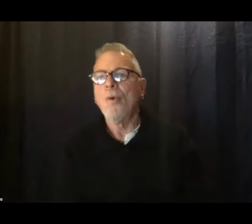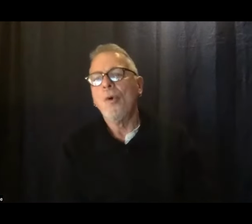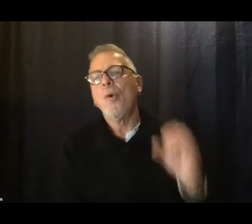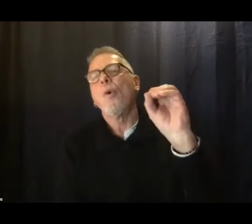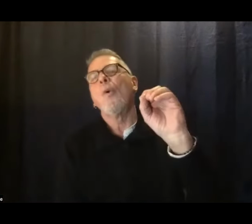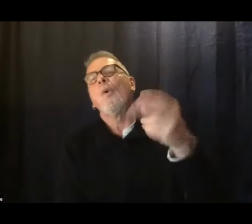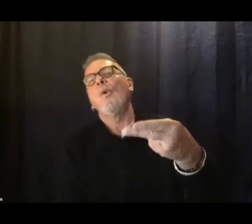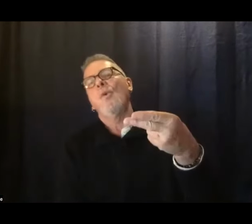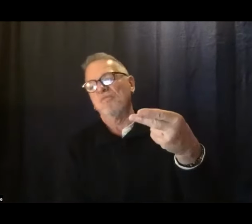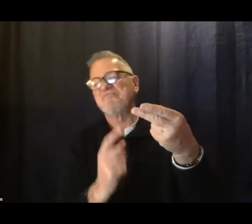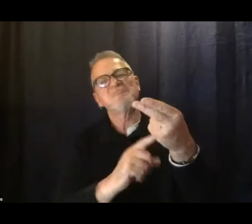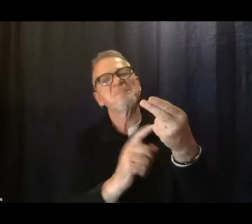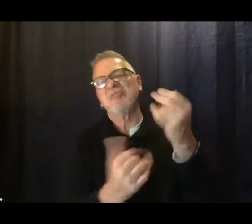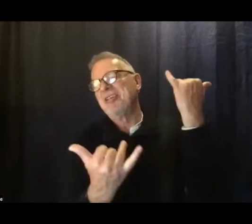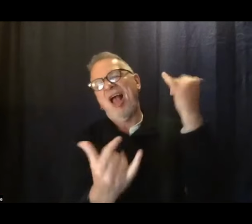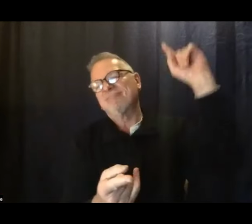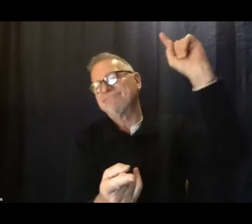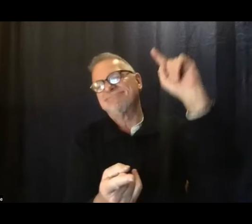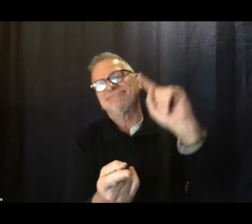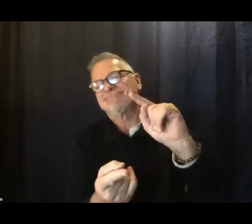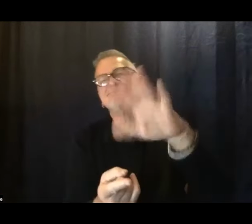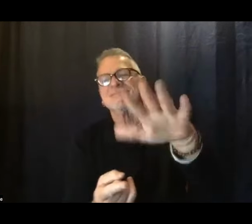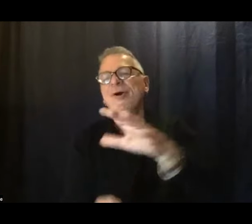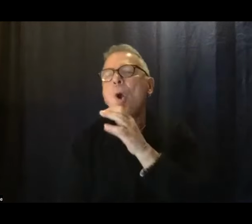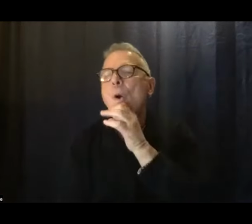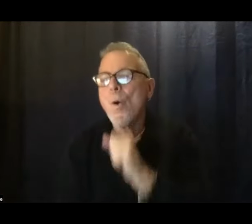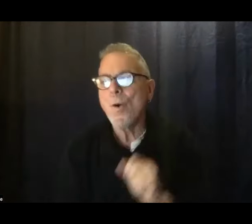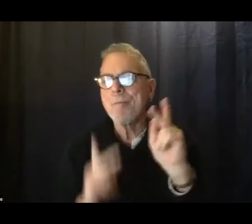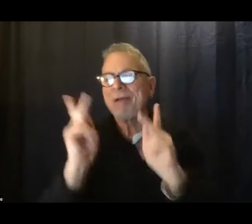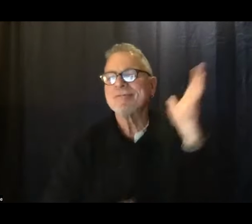sign for that concept. Oh.